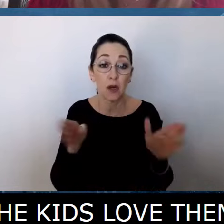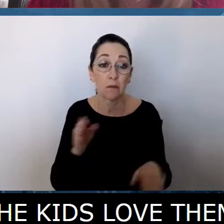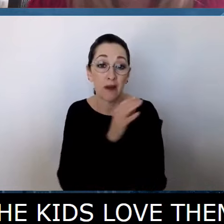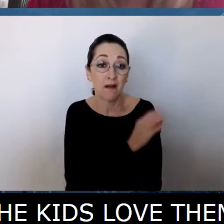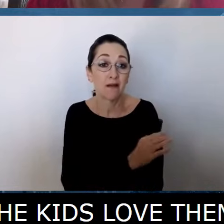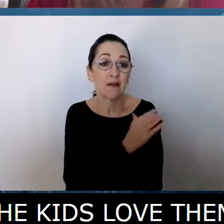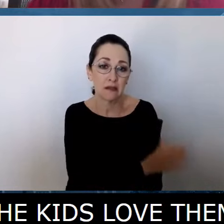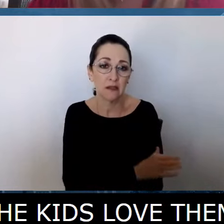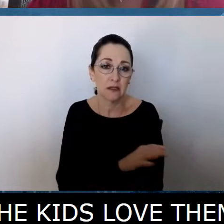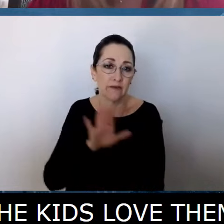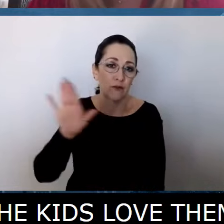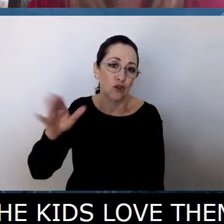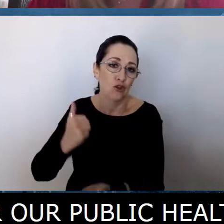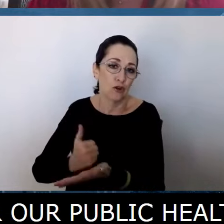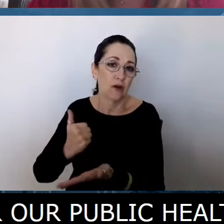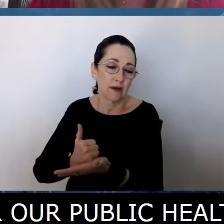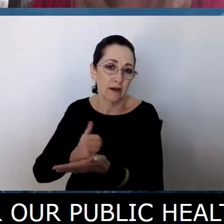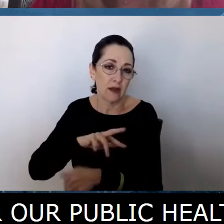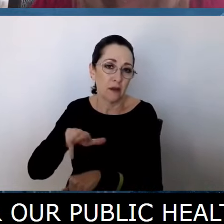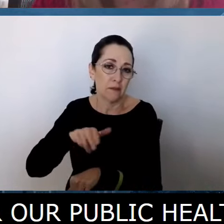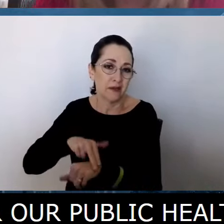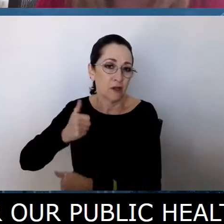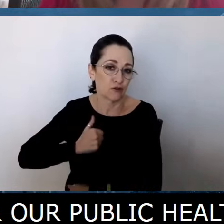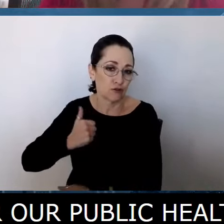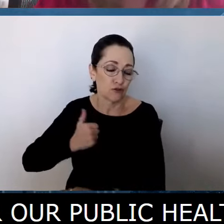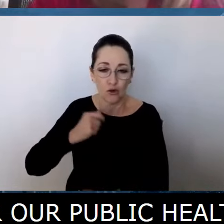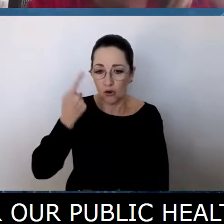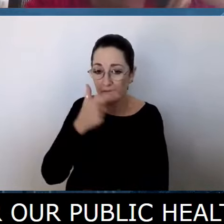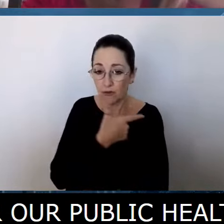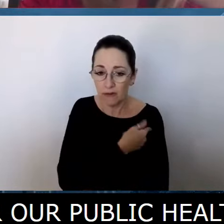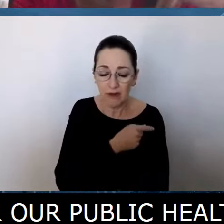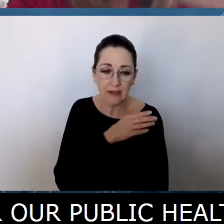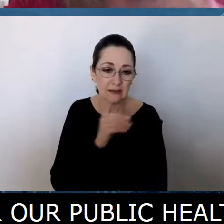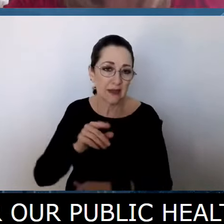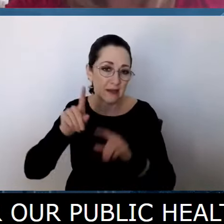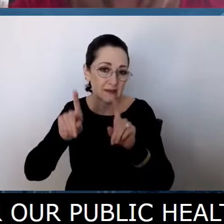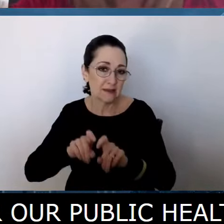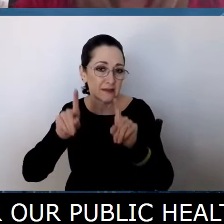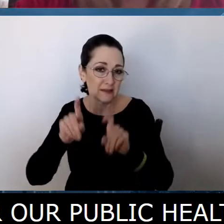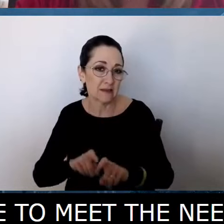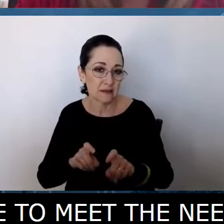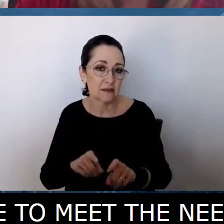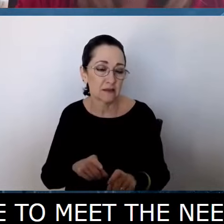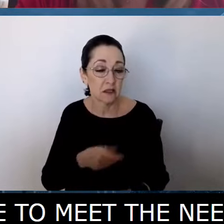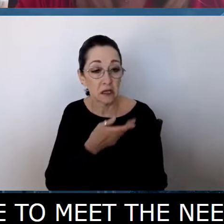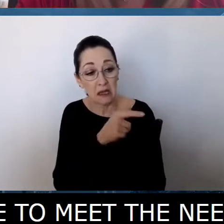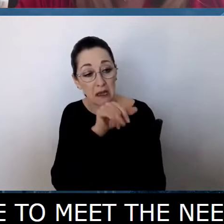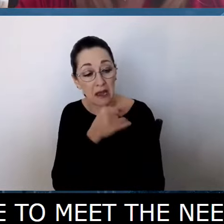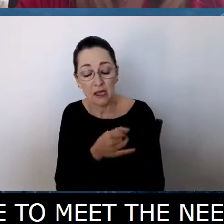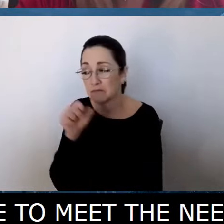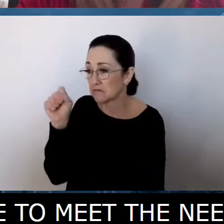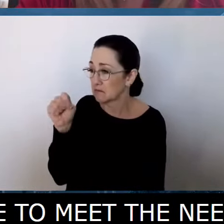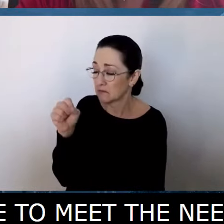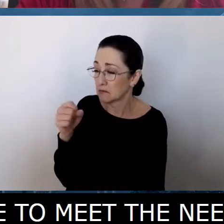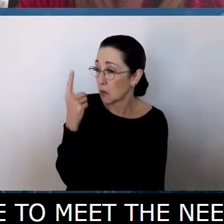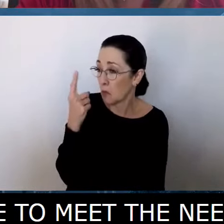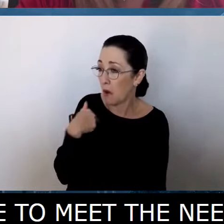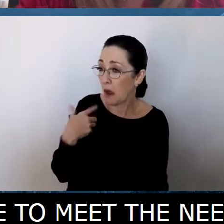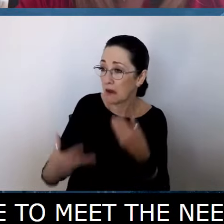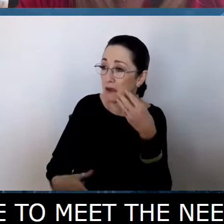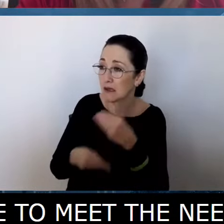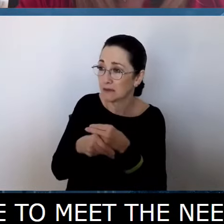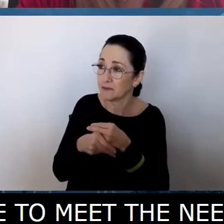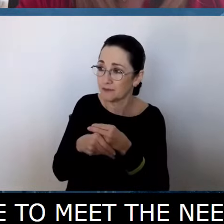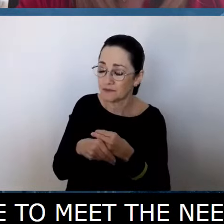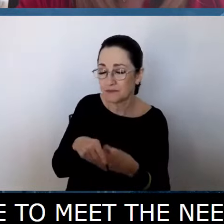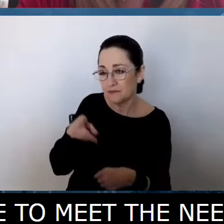National Guard. And that's for vaccine and testing. And AJ? Yeah, so the only thing I'll add, I mean, Dr. Rattay hit the National